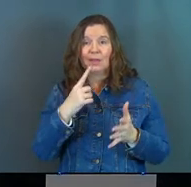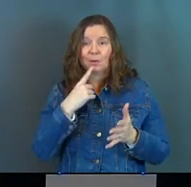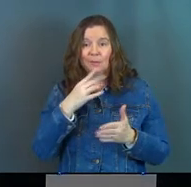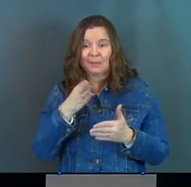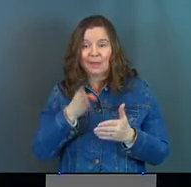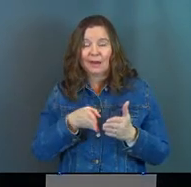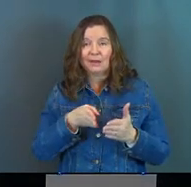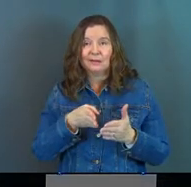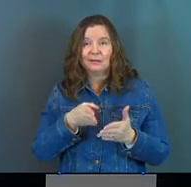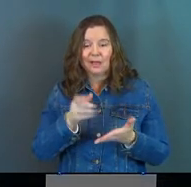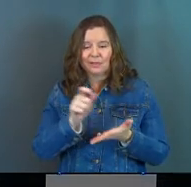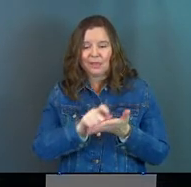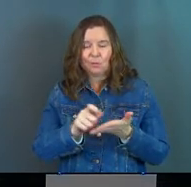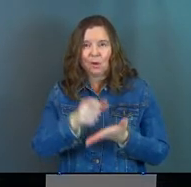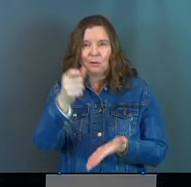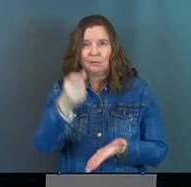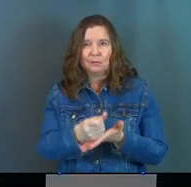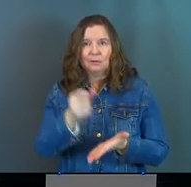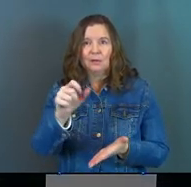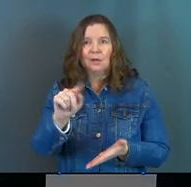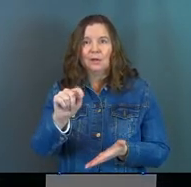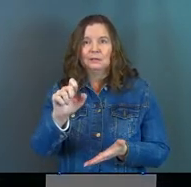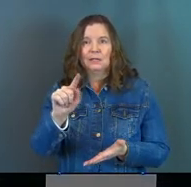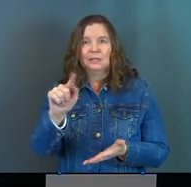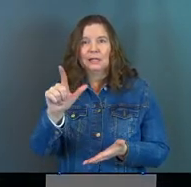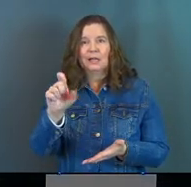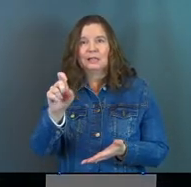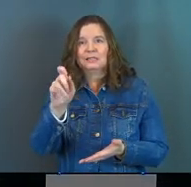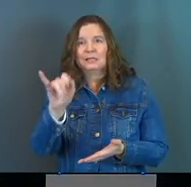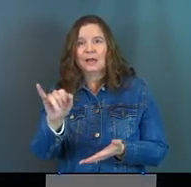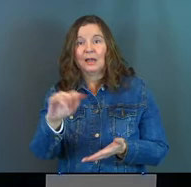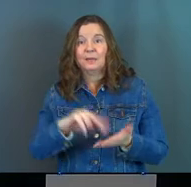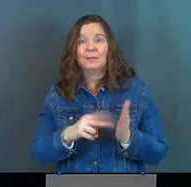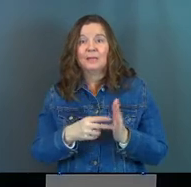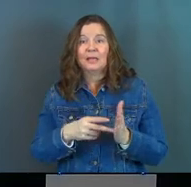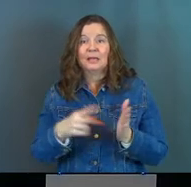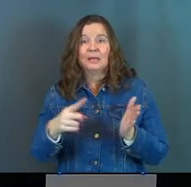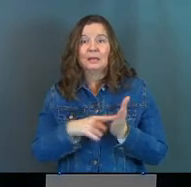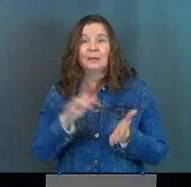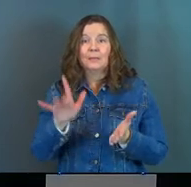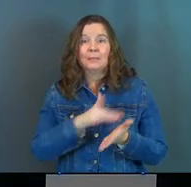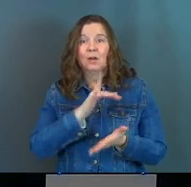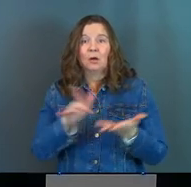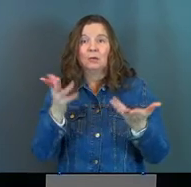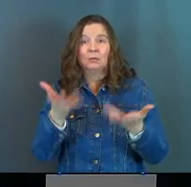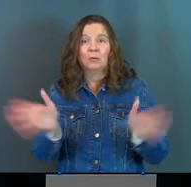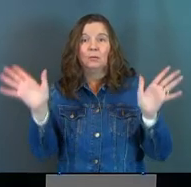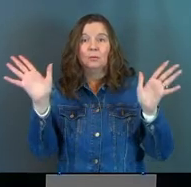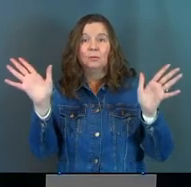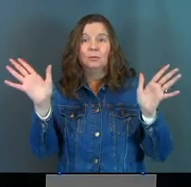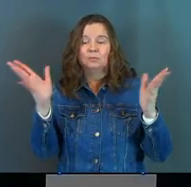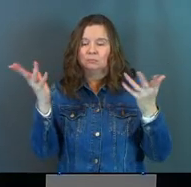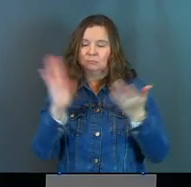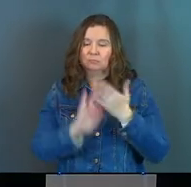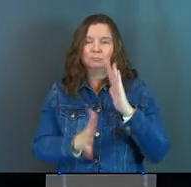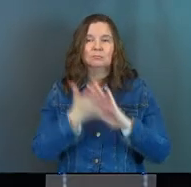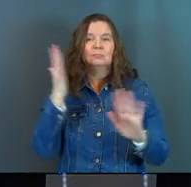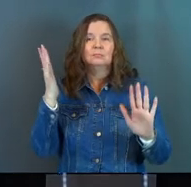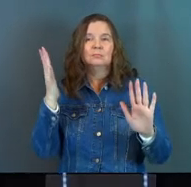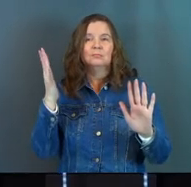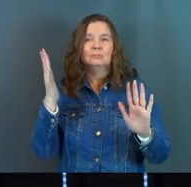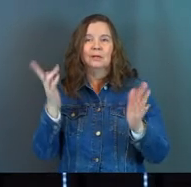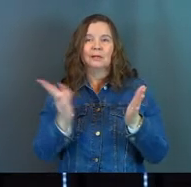come to the end of it and they would write tetelestai, meaning the debt is paid in full. It's over. It's